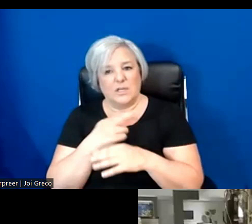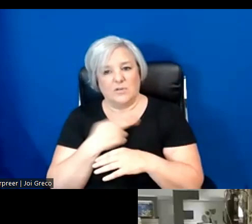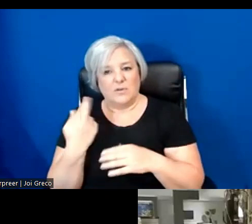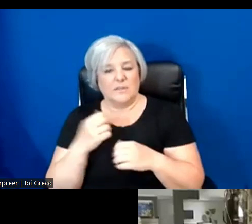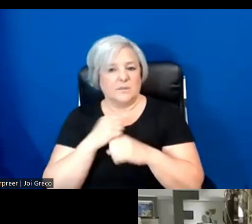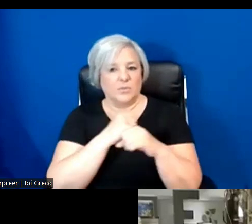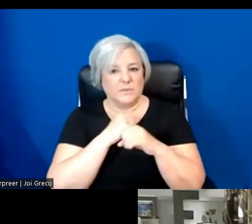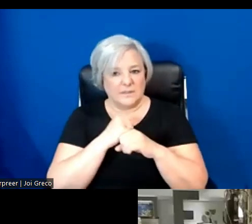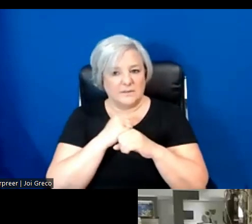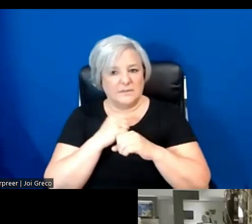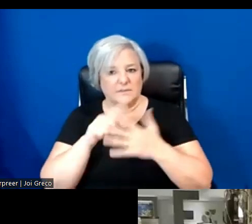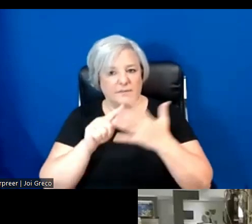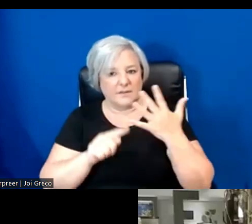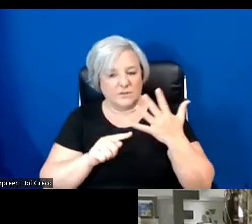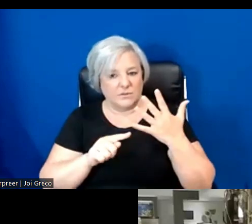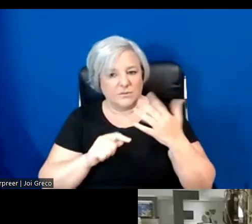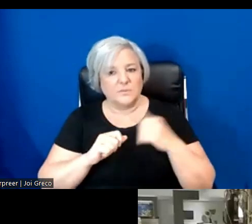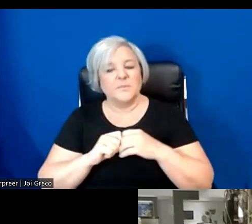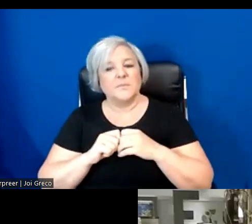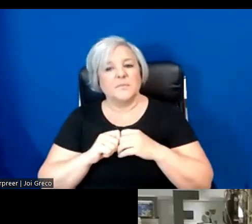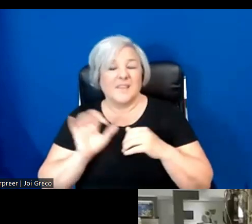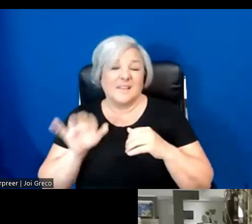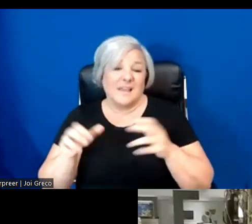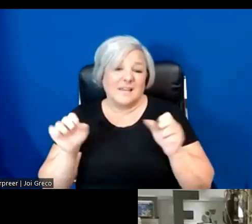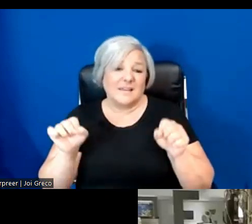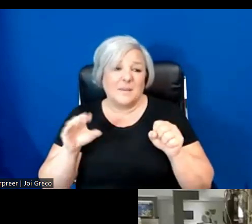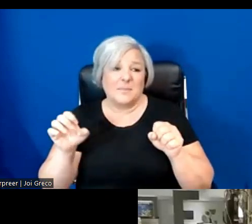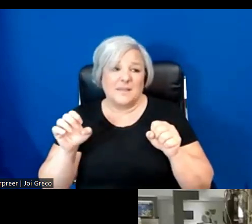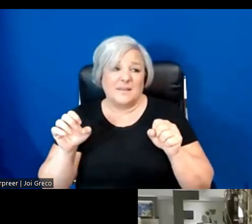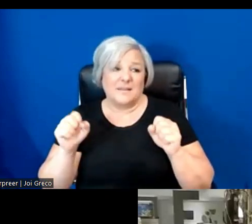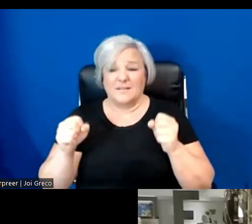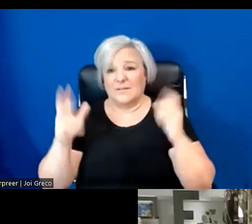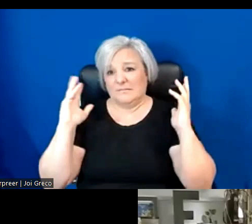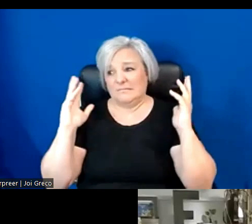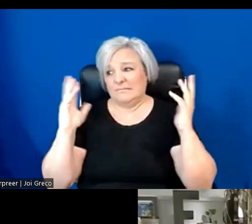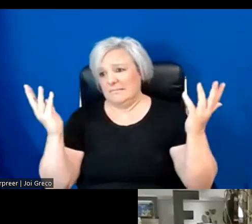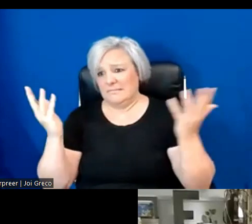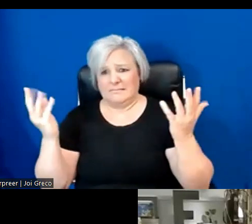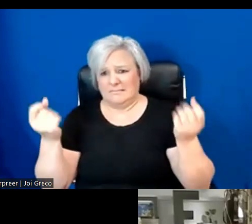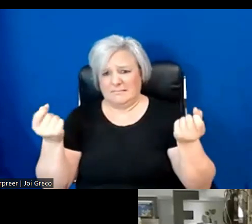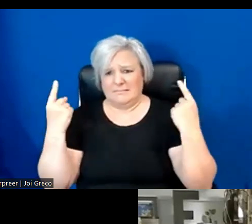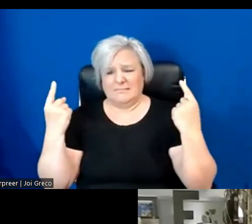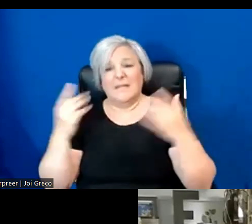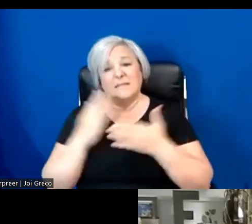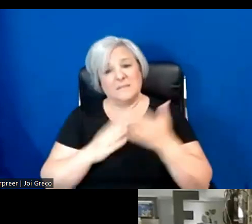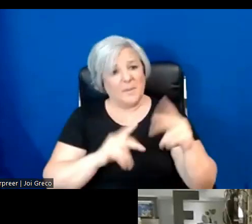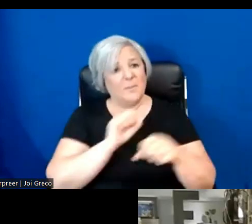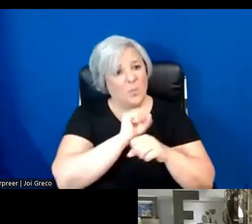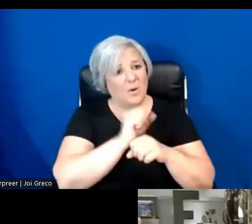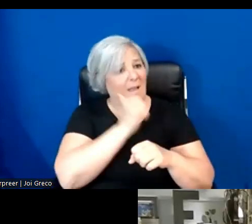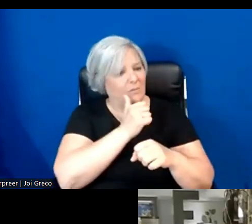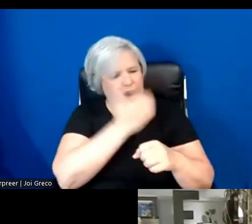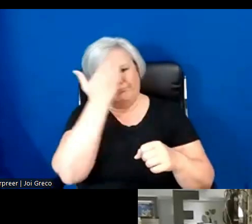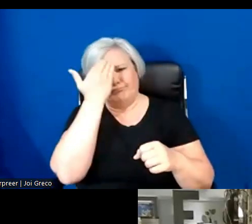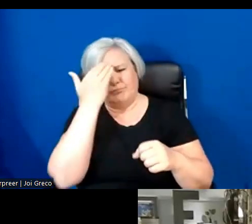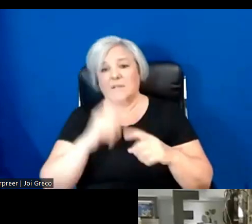factors. And that is, that can be a little over the tops of some people, and some people work in that every day, but in